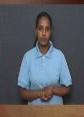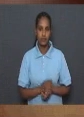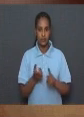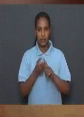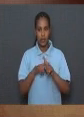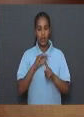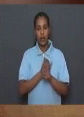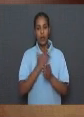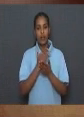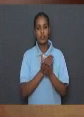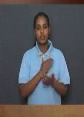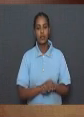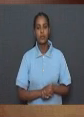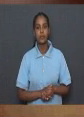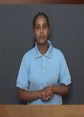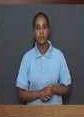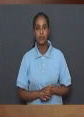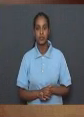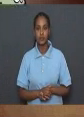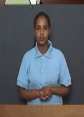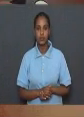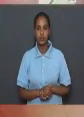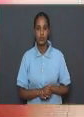Let's get back to our lesson.